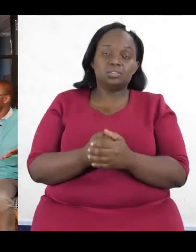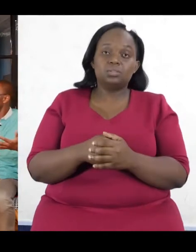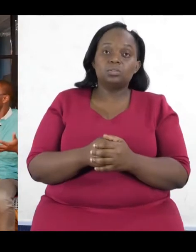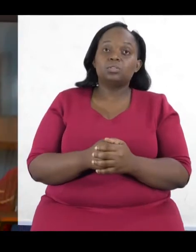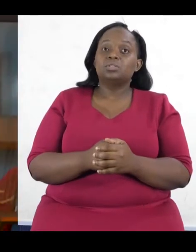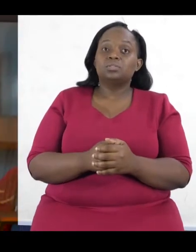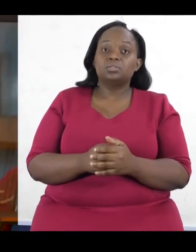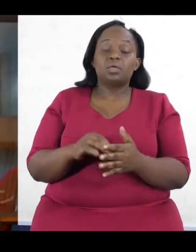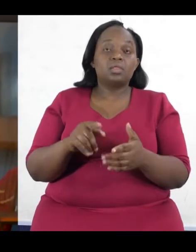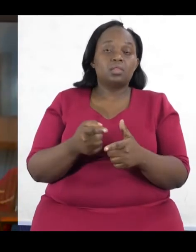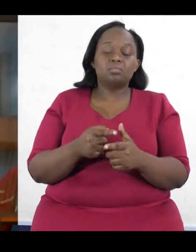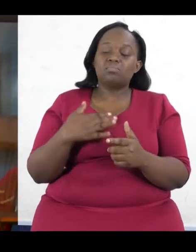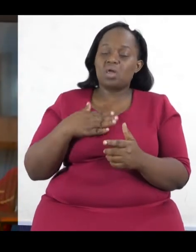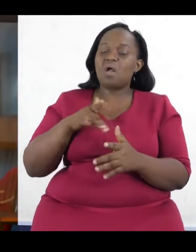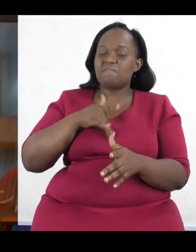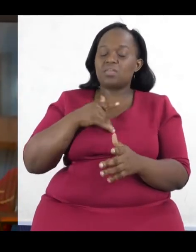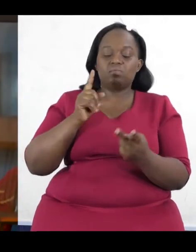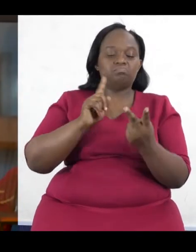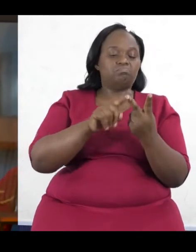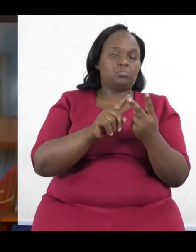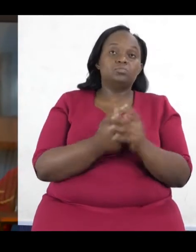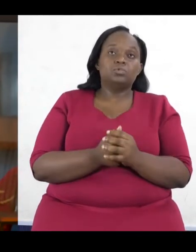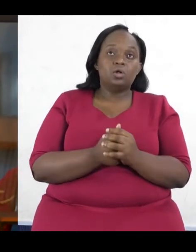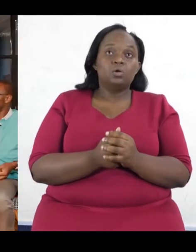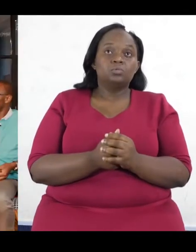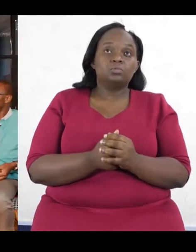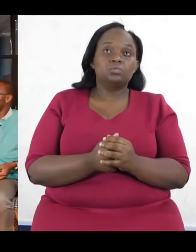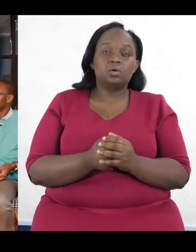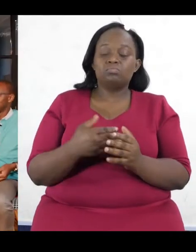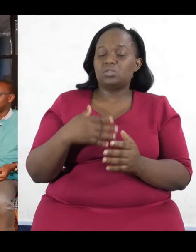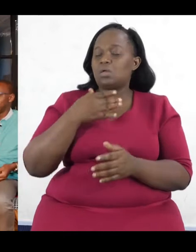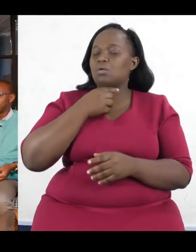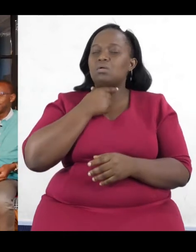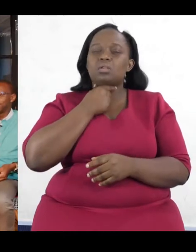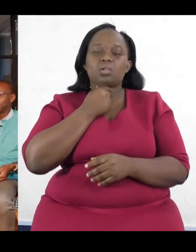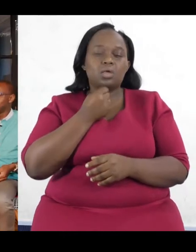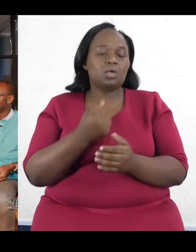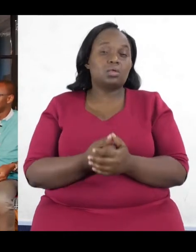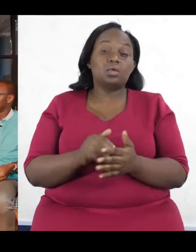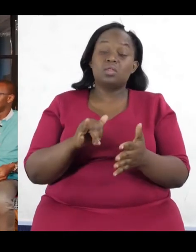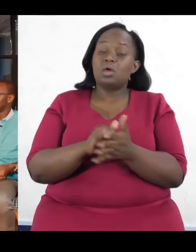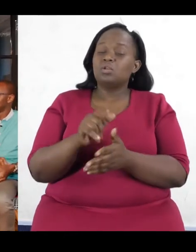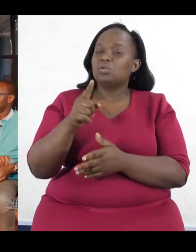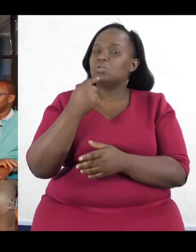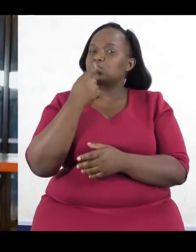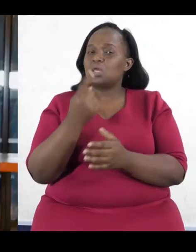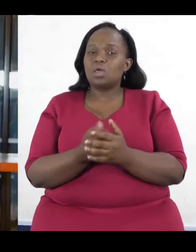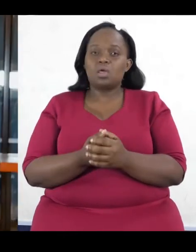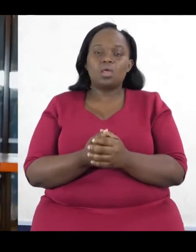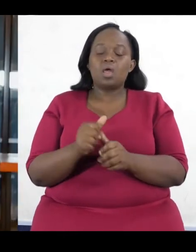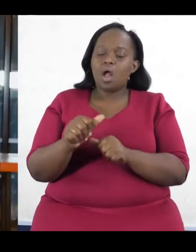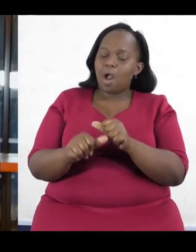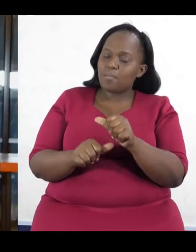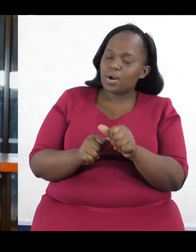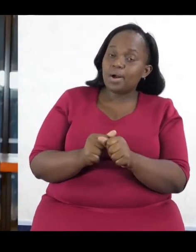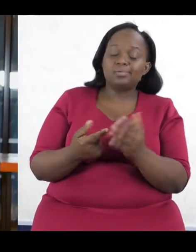So that I feel is another thing that can be done. Yeah. And I like the fact that you brought in the aspect of